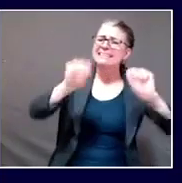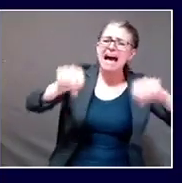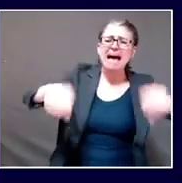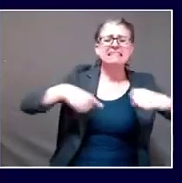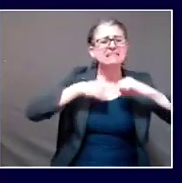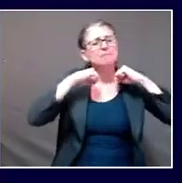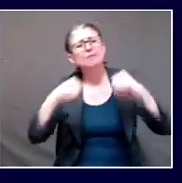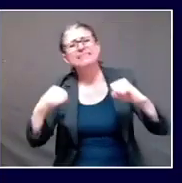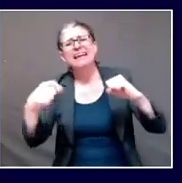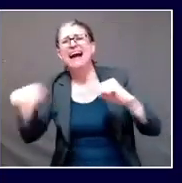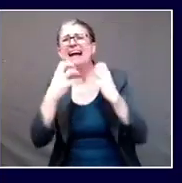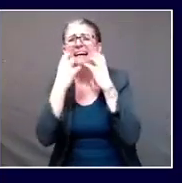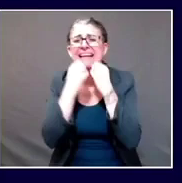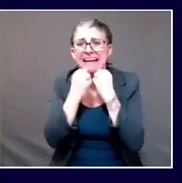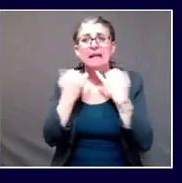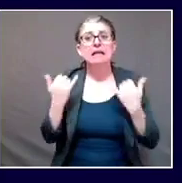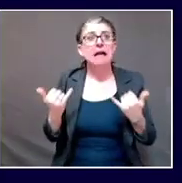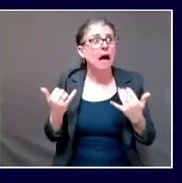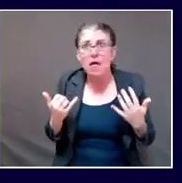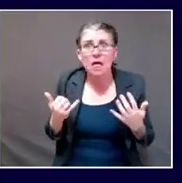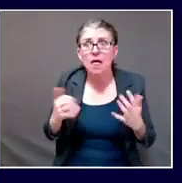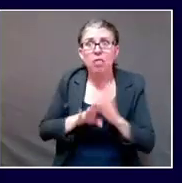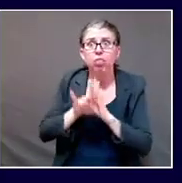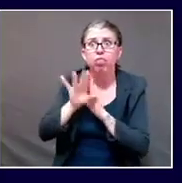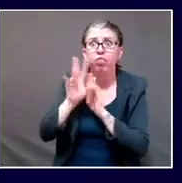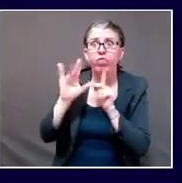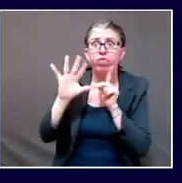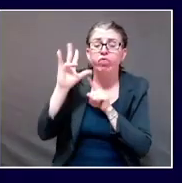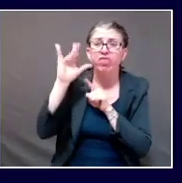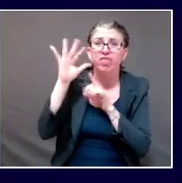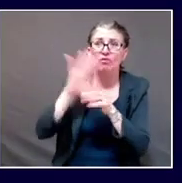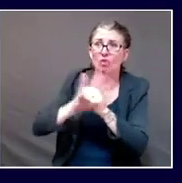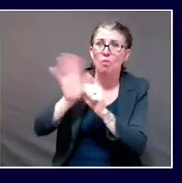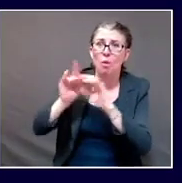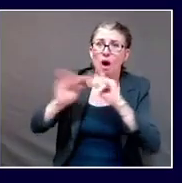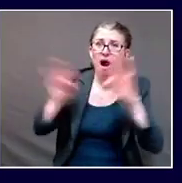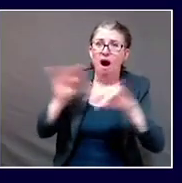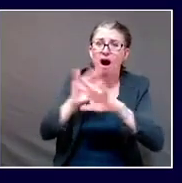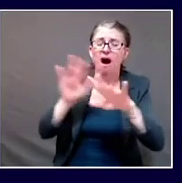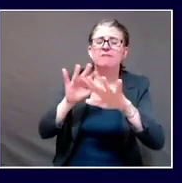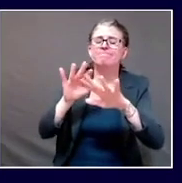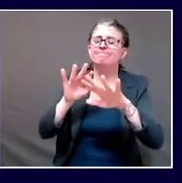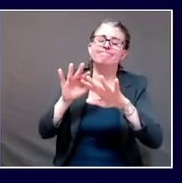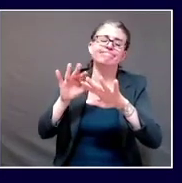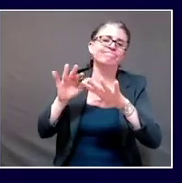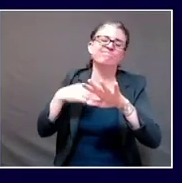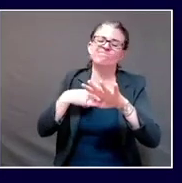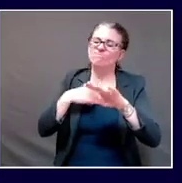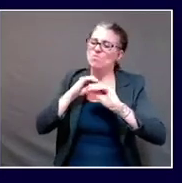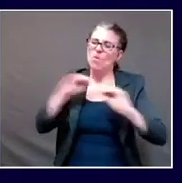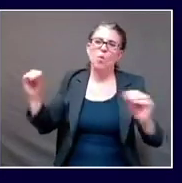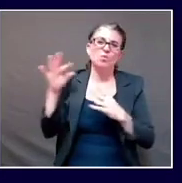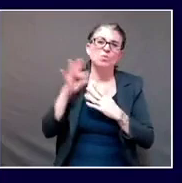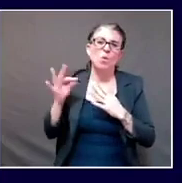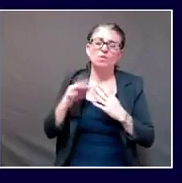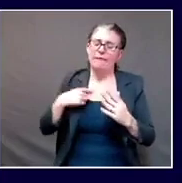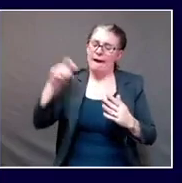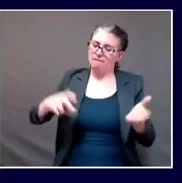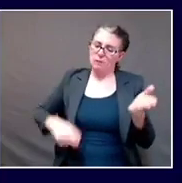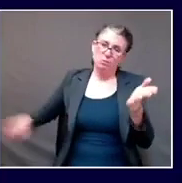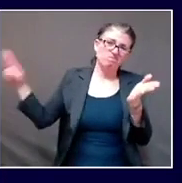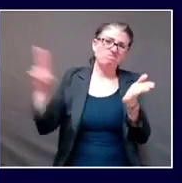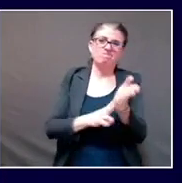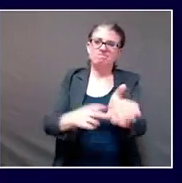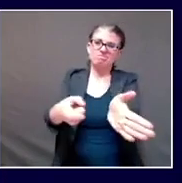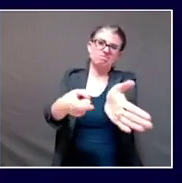this face covering requirement. Everybody knows about the mask mandate, especially now that for the last month, facilities have had to